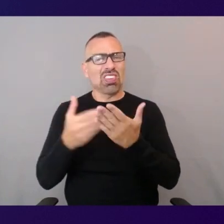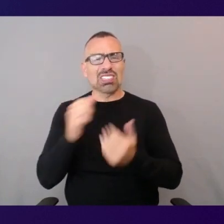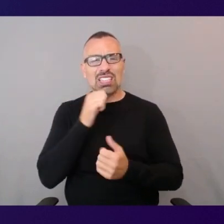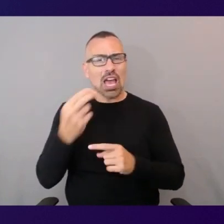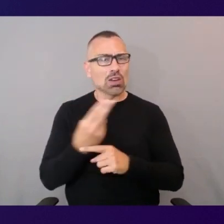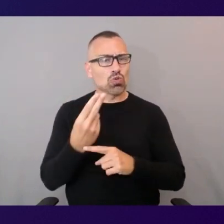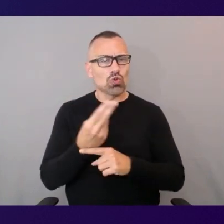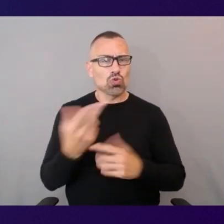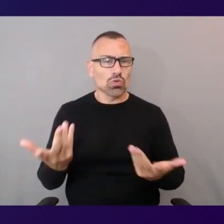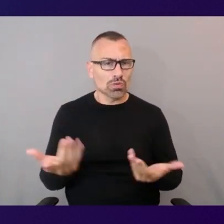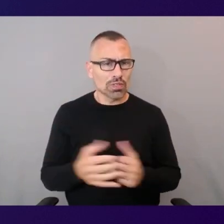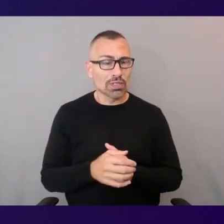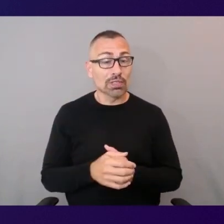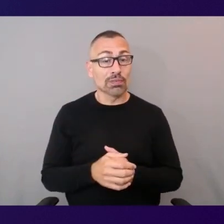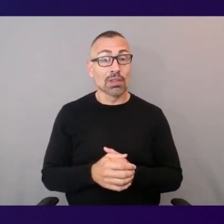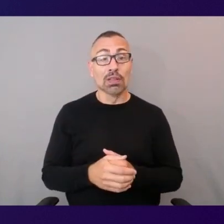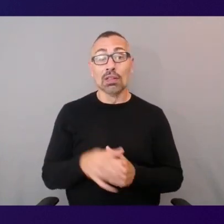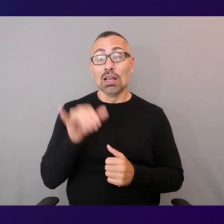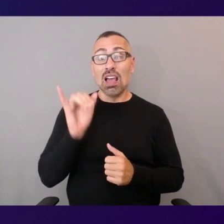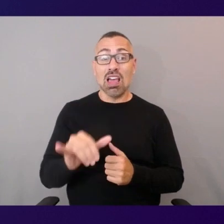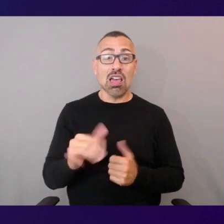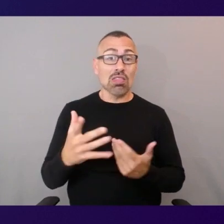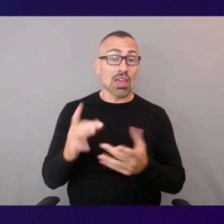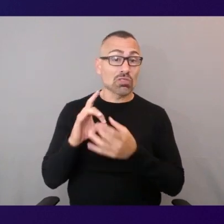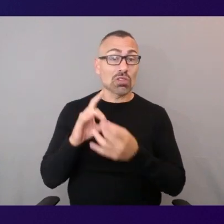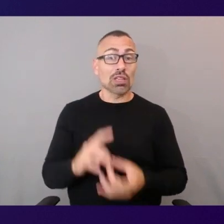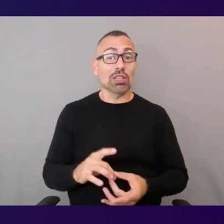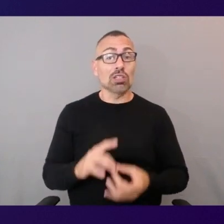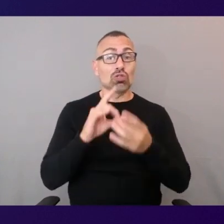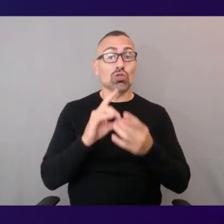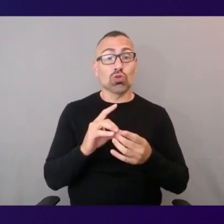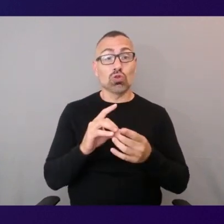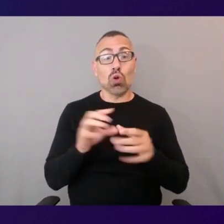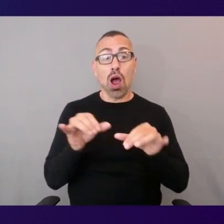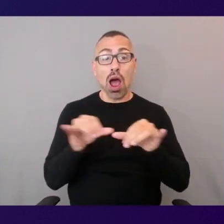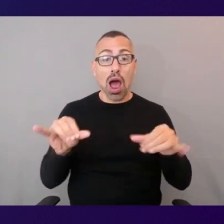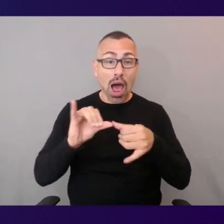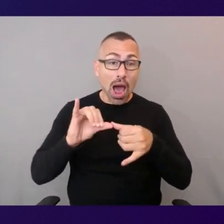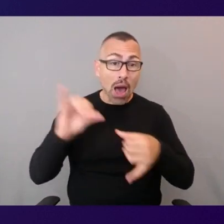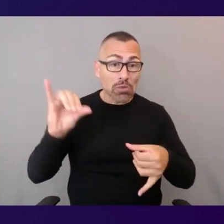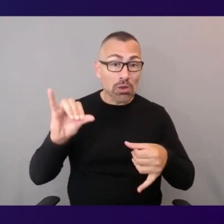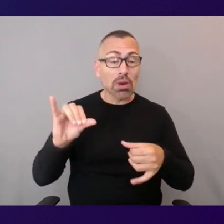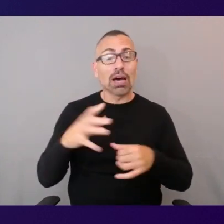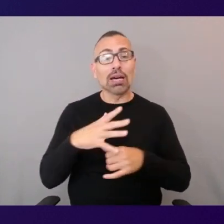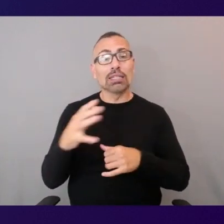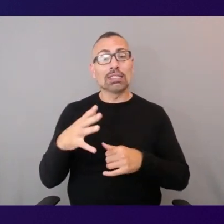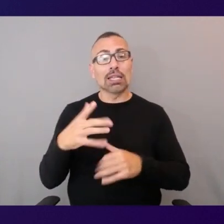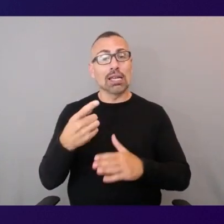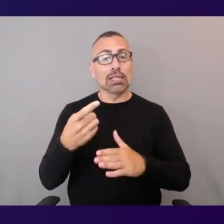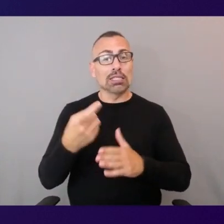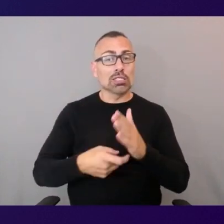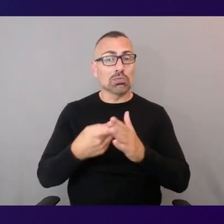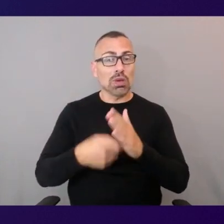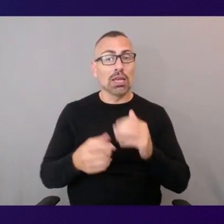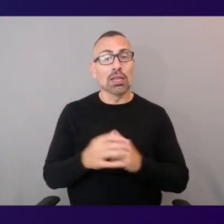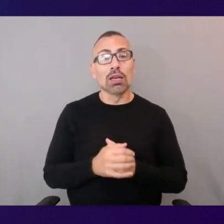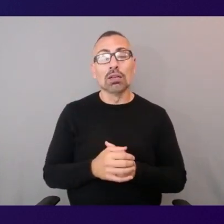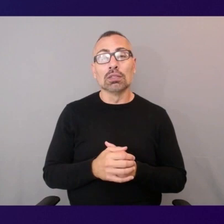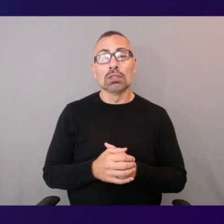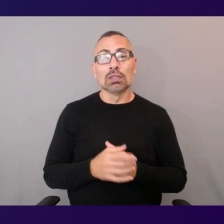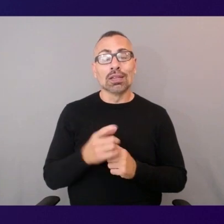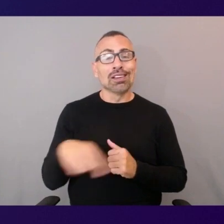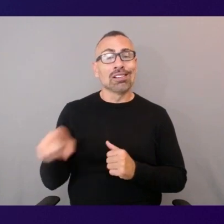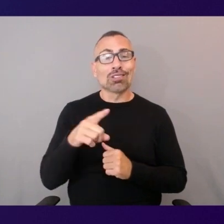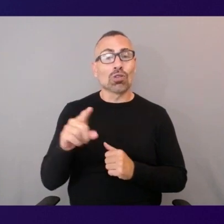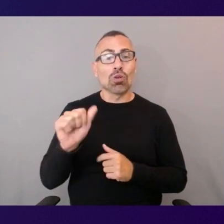And that goes with the optimizing spend kind of capability there, right? So no upfront costs with Amazon Workspace's Core, pay-as-you-go